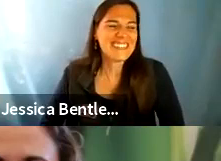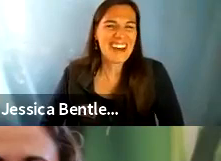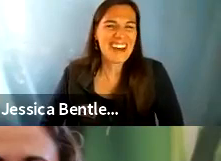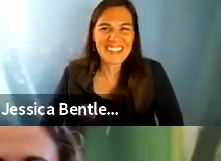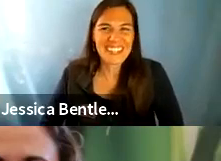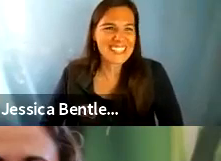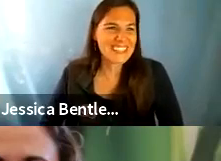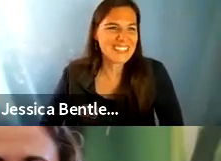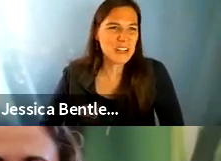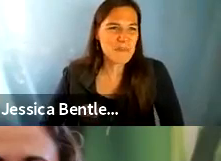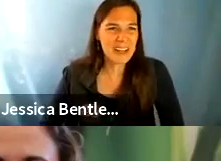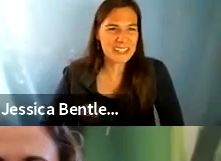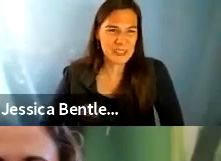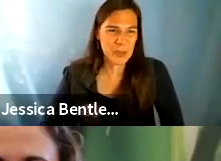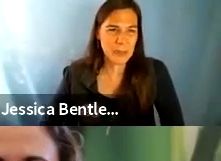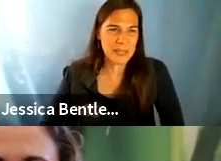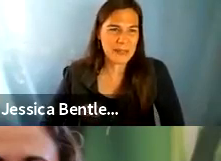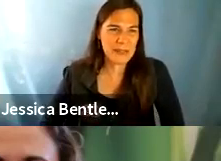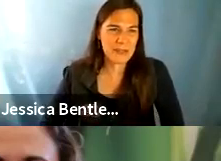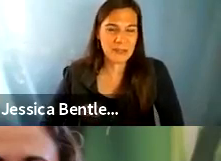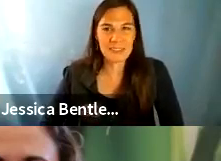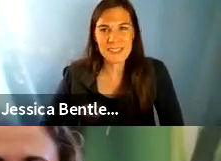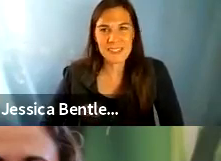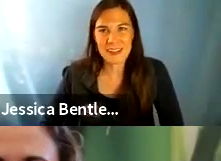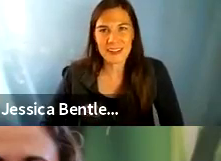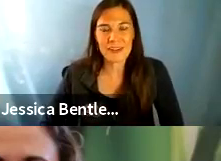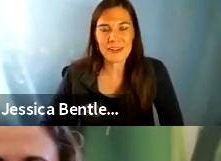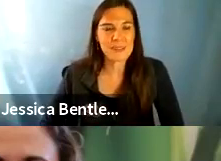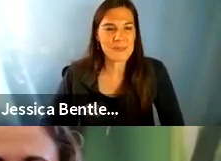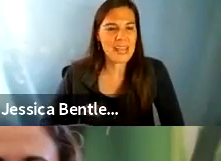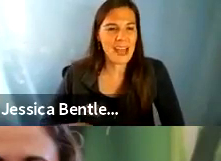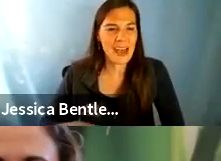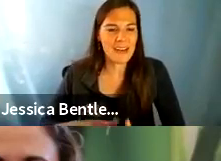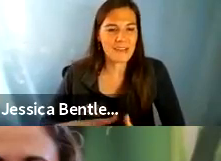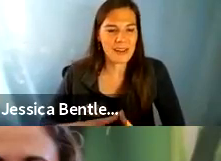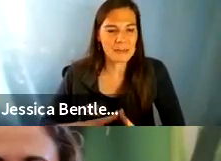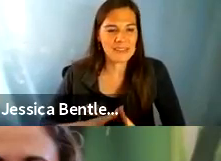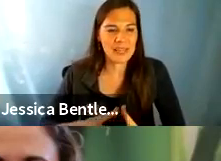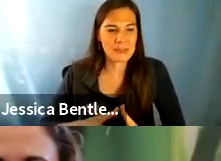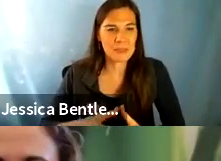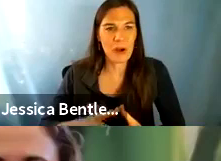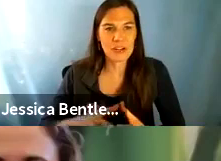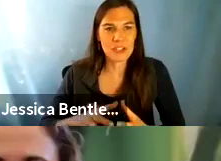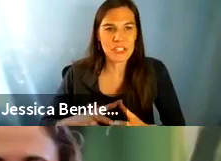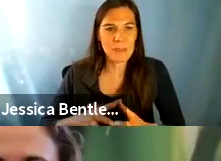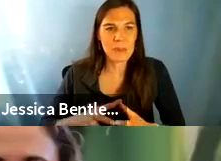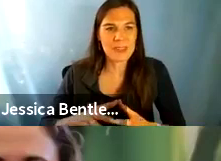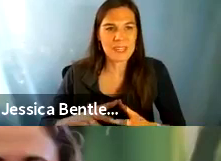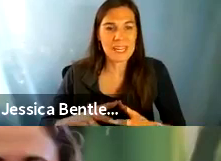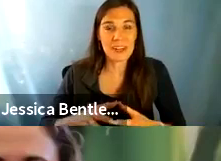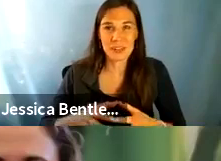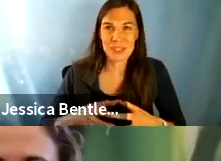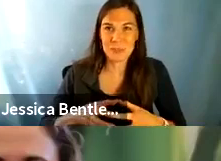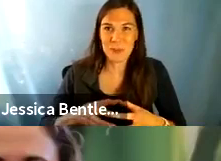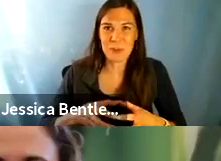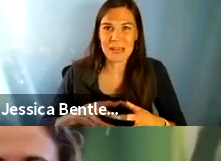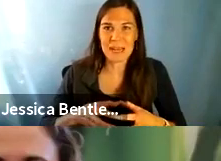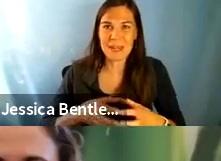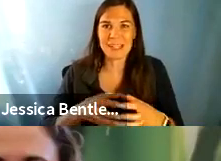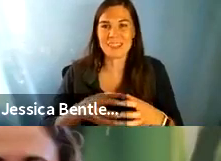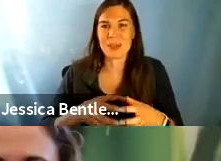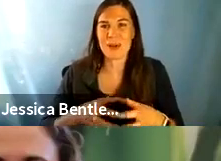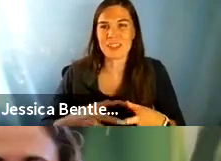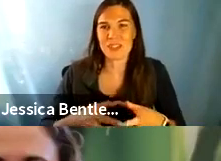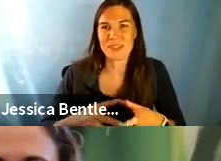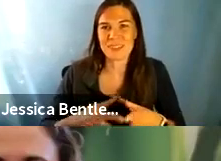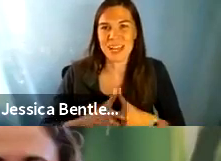And then some other things we do are mock interpreting of real life scenarios. We have developed a partnership with the nursing program.